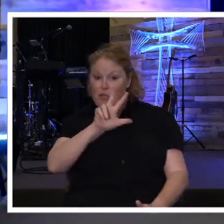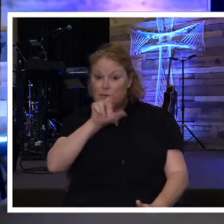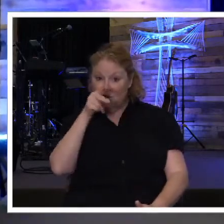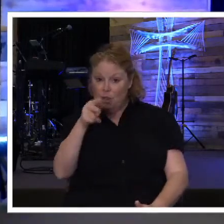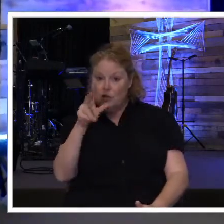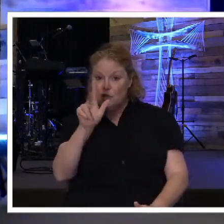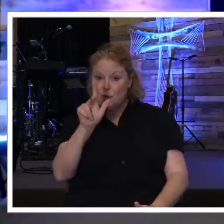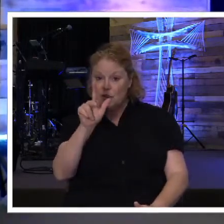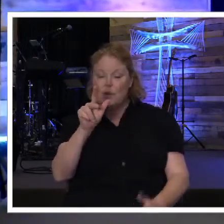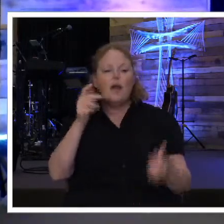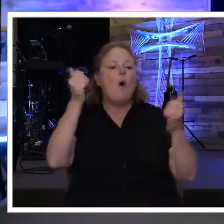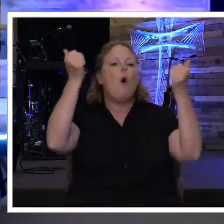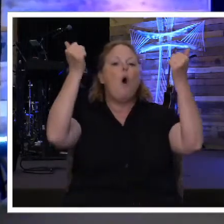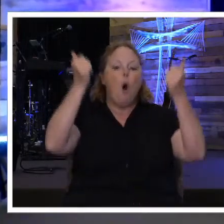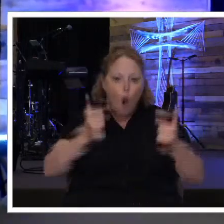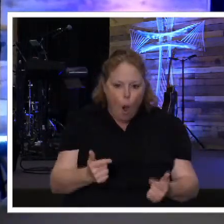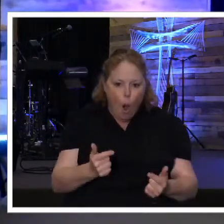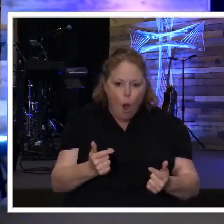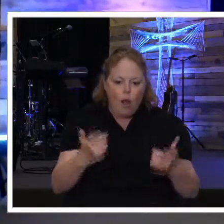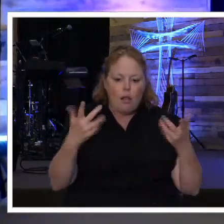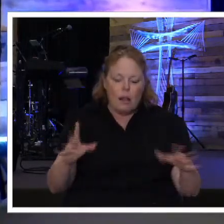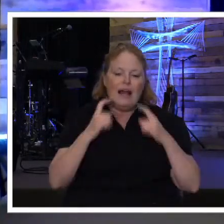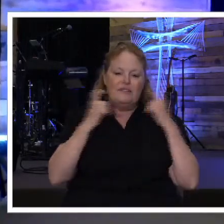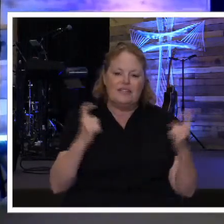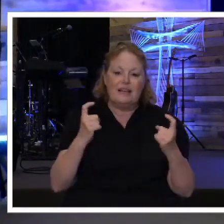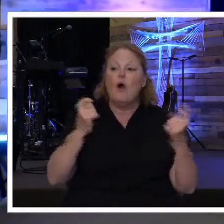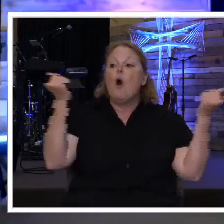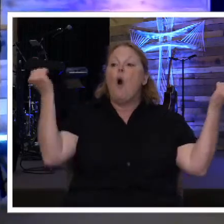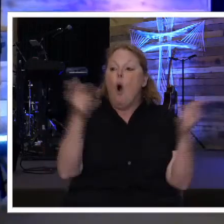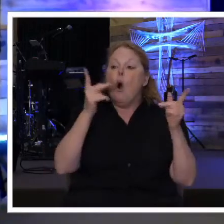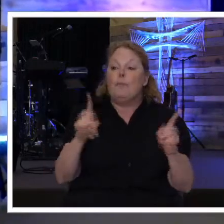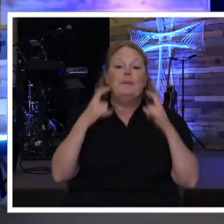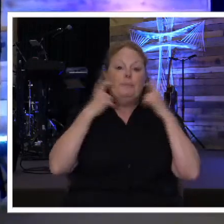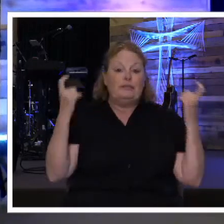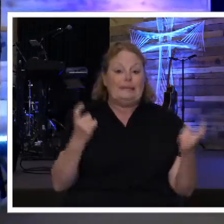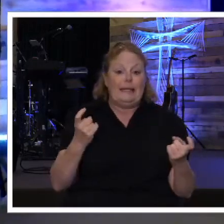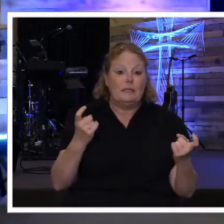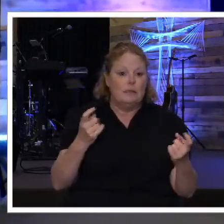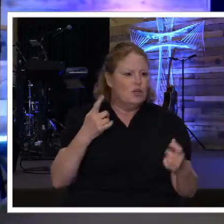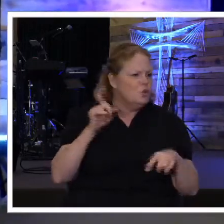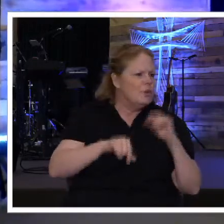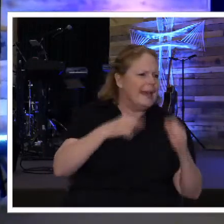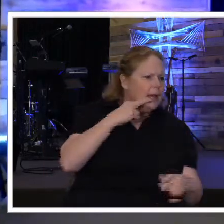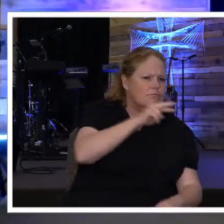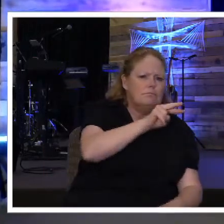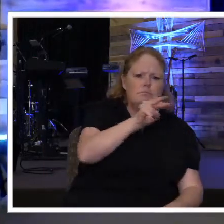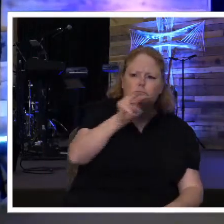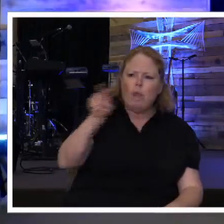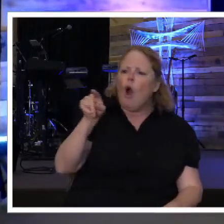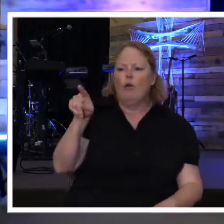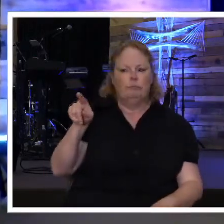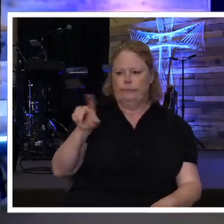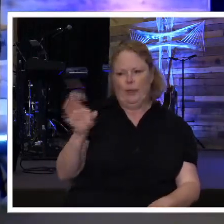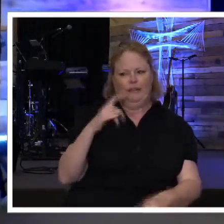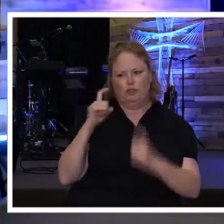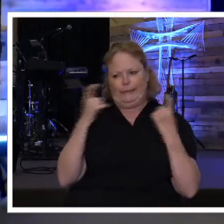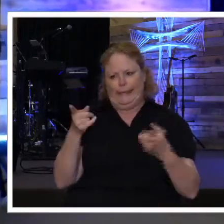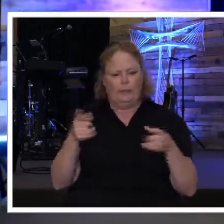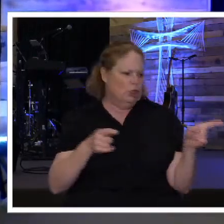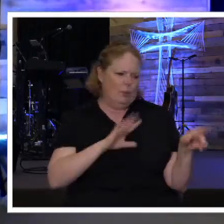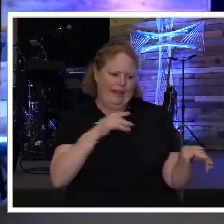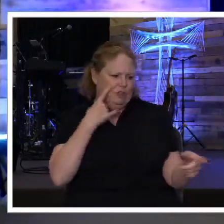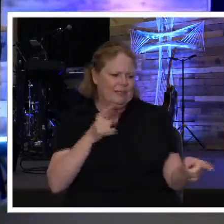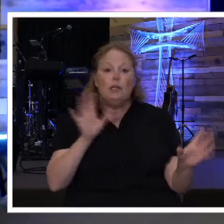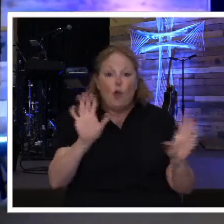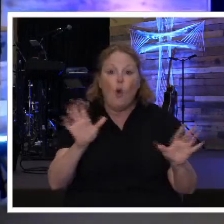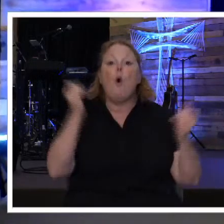"For all have sinned." All have sinned. You can't look around this room and see anybody that is excluded from this. "For all